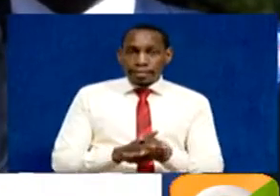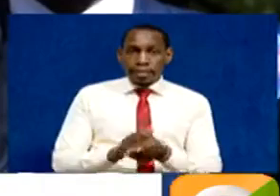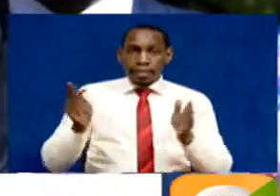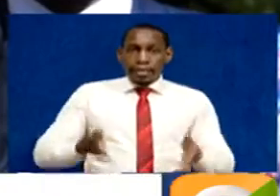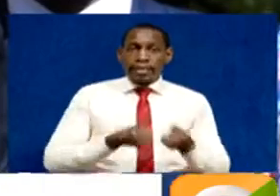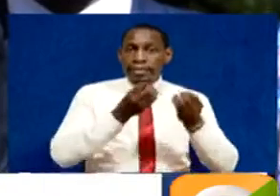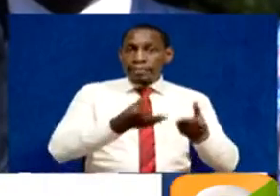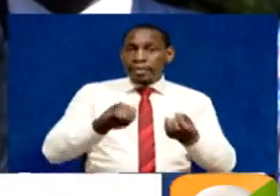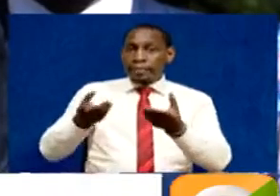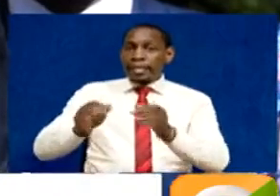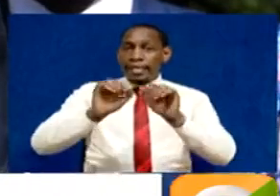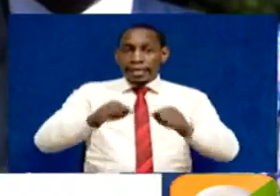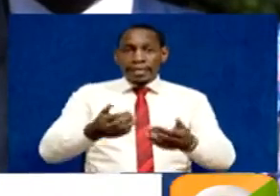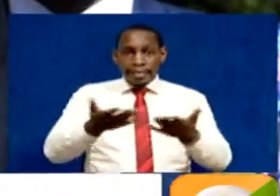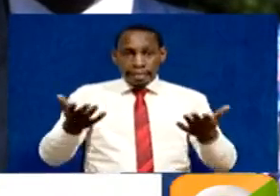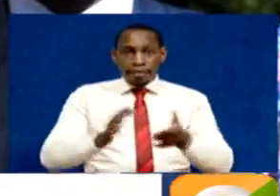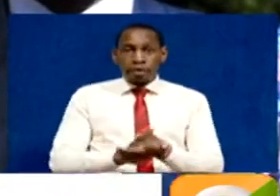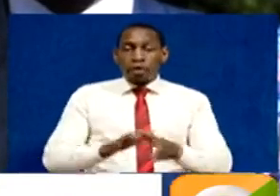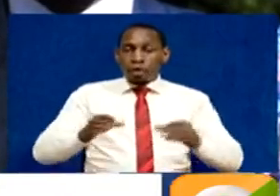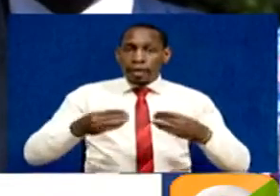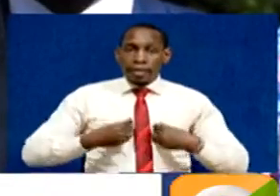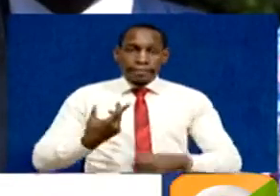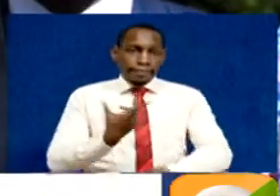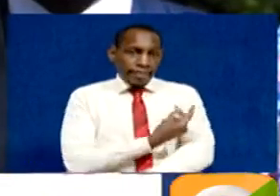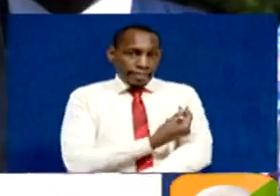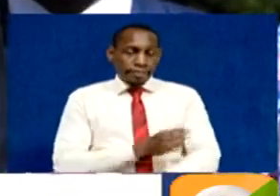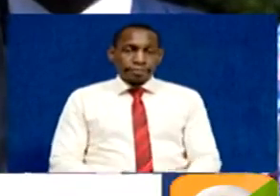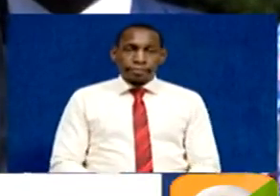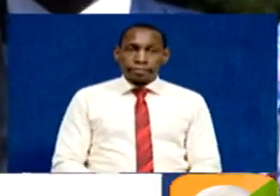many Kenyans as possible to receive the jab,